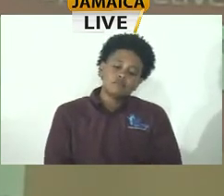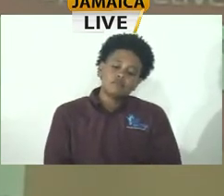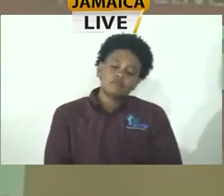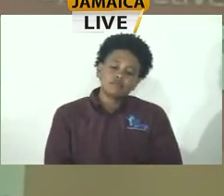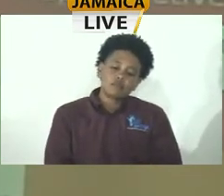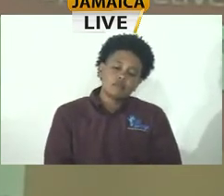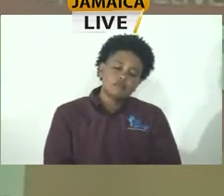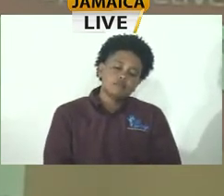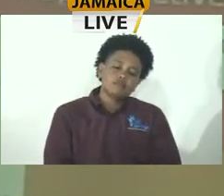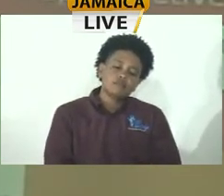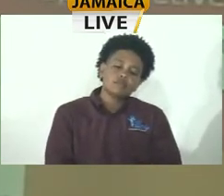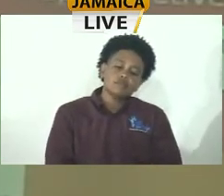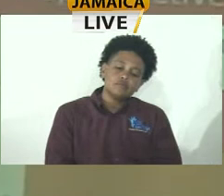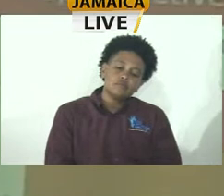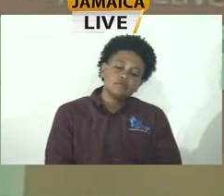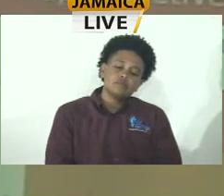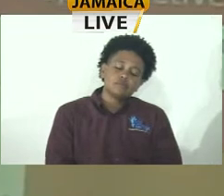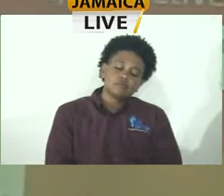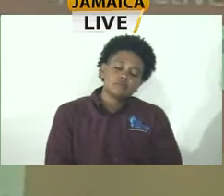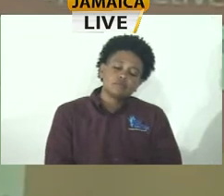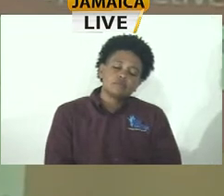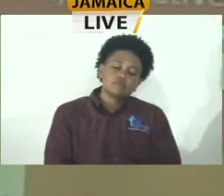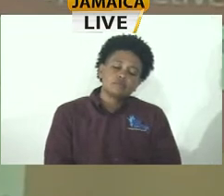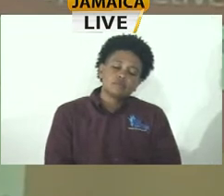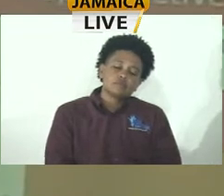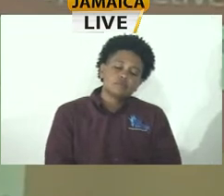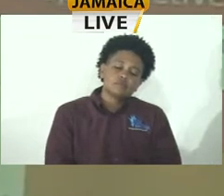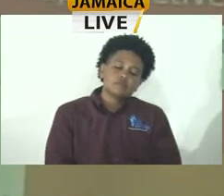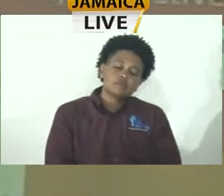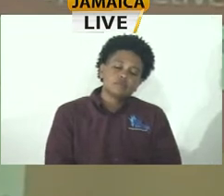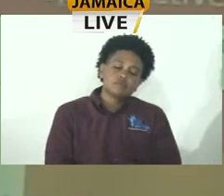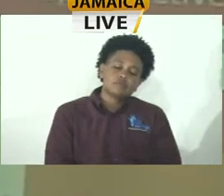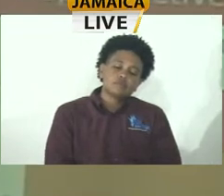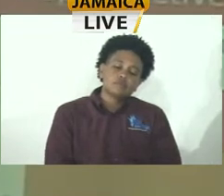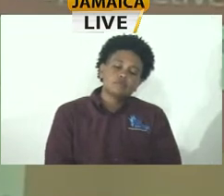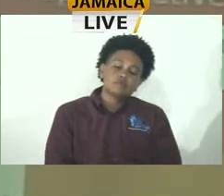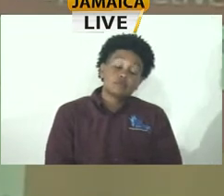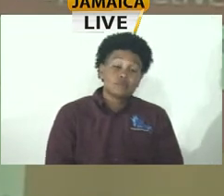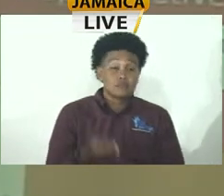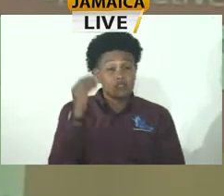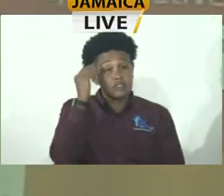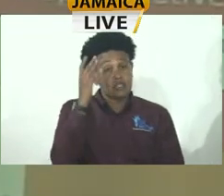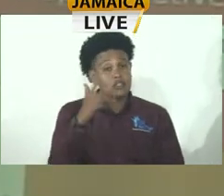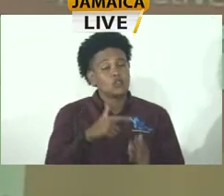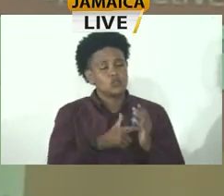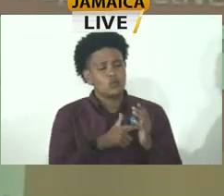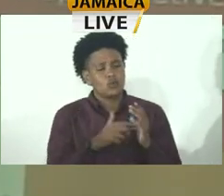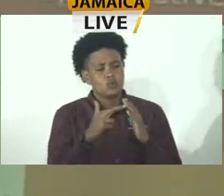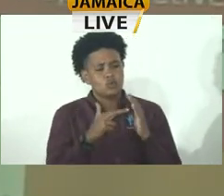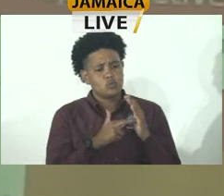the data clearly shows that tighter measures